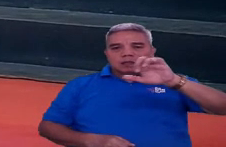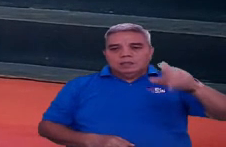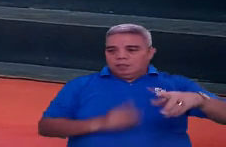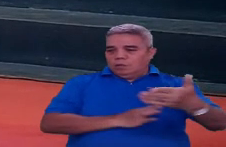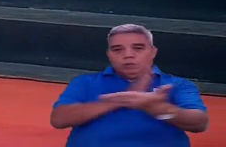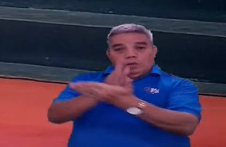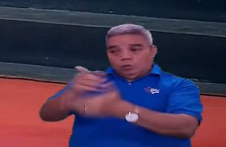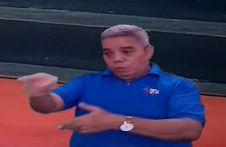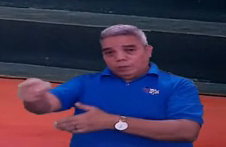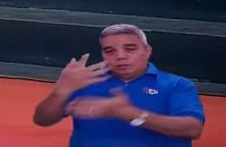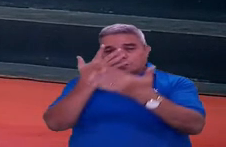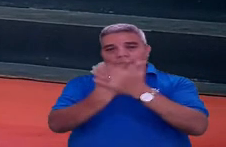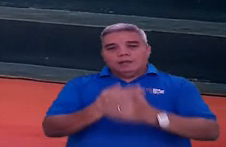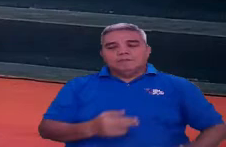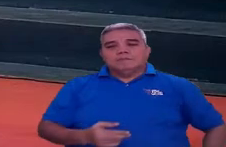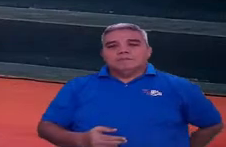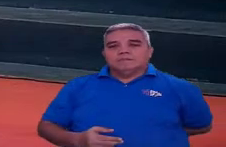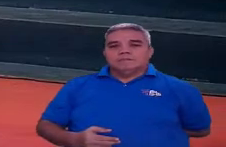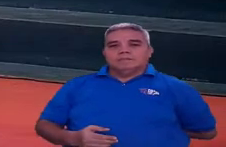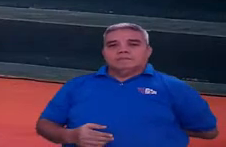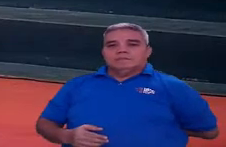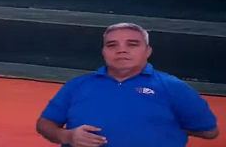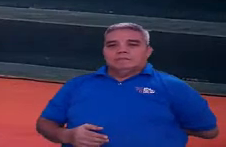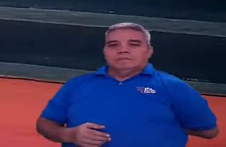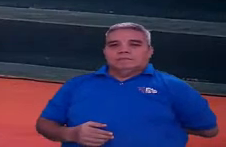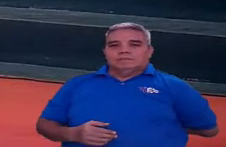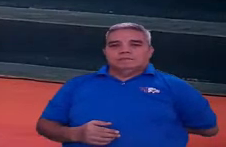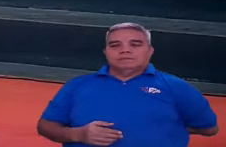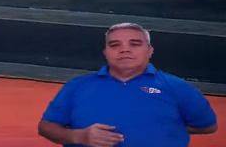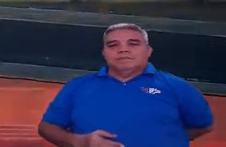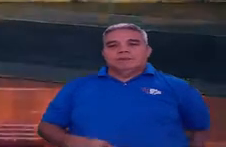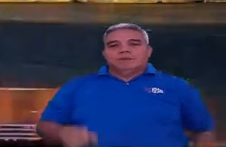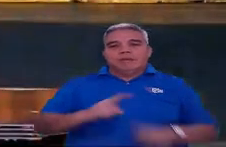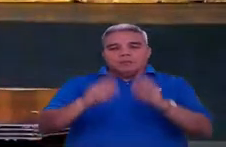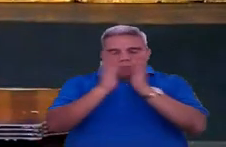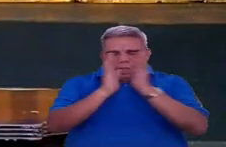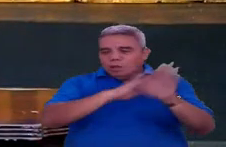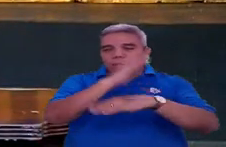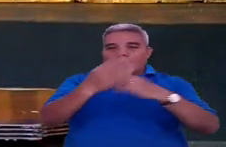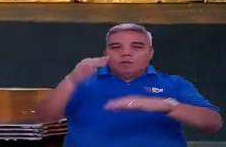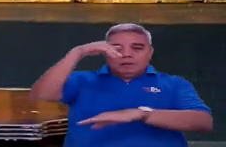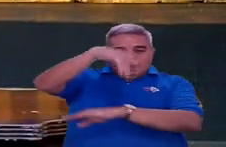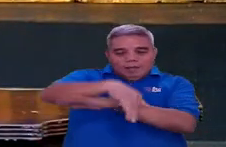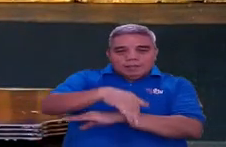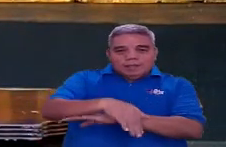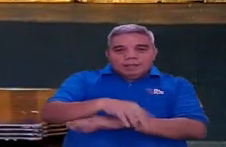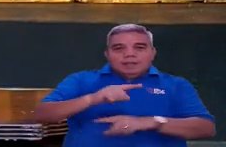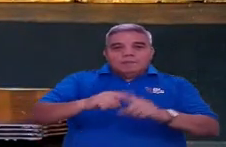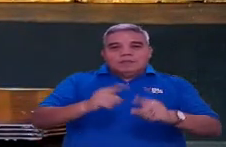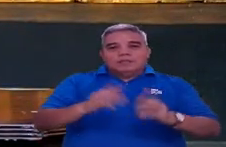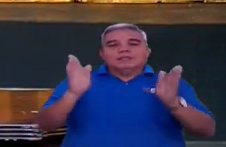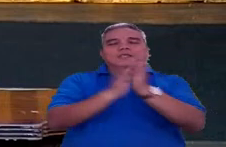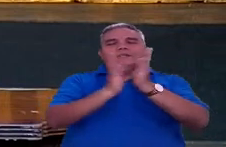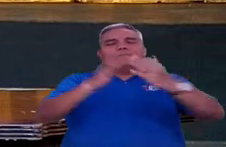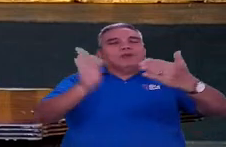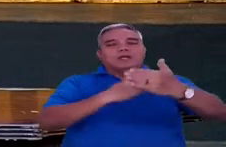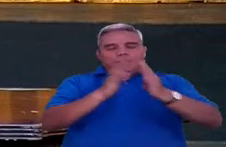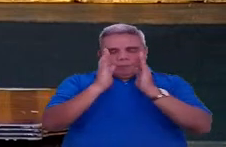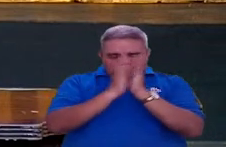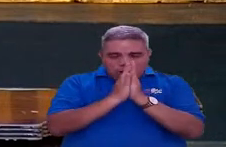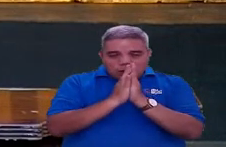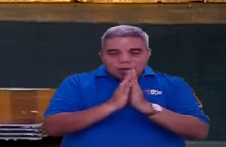in the jail? Paul was praying and Silas were praying all night. They were singing praises in